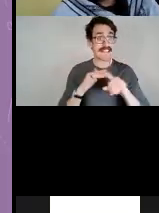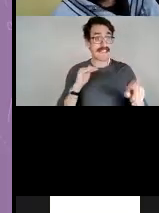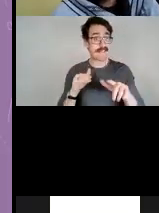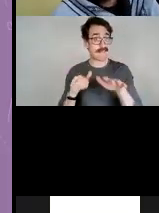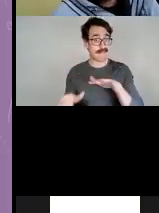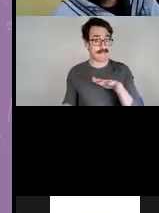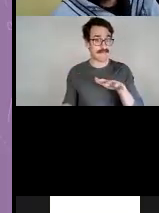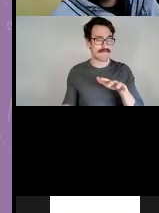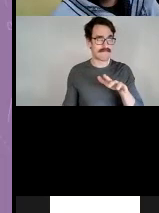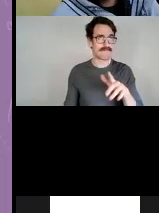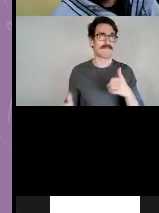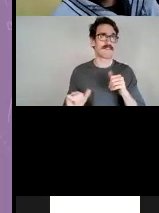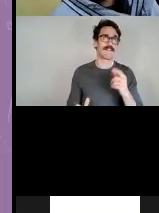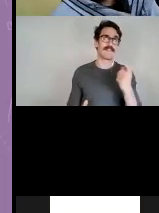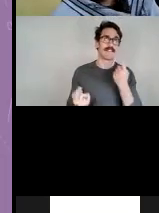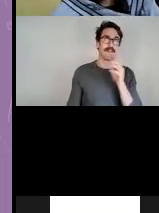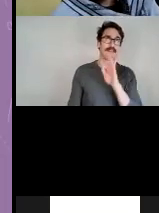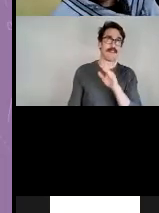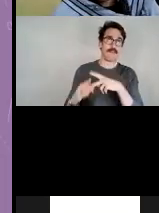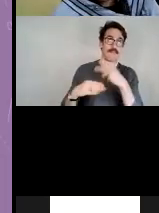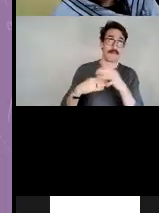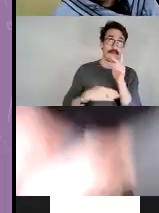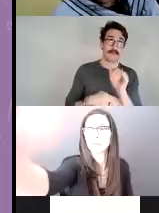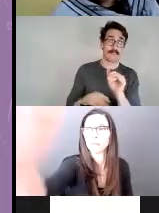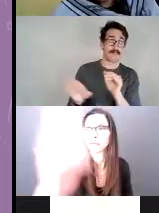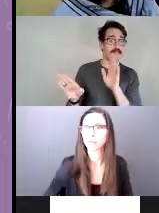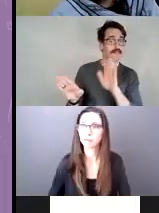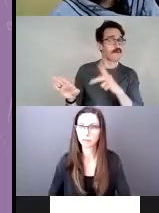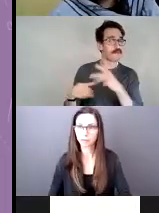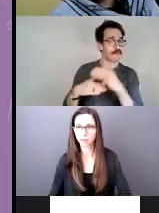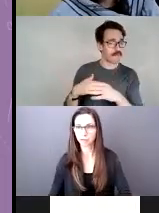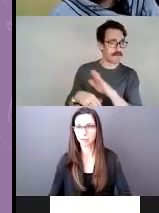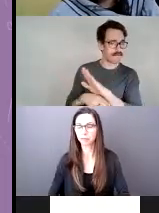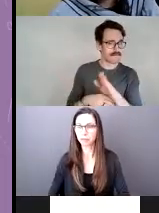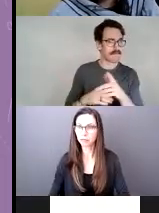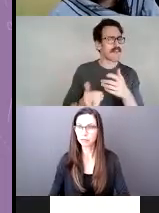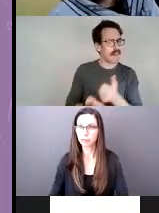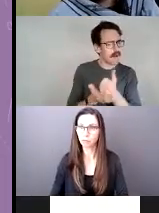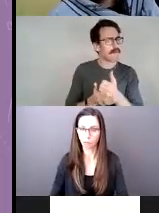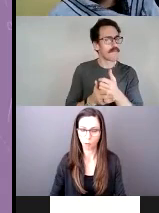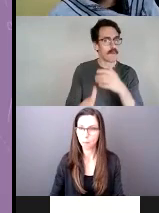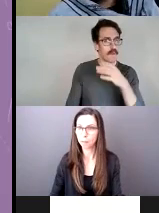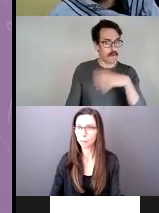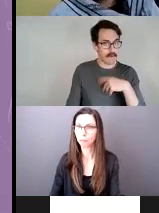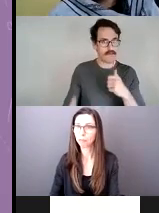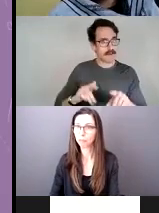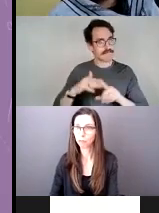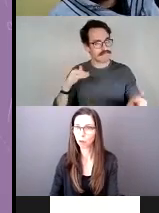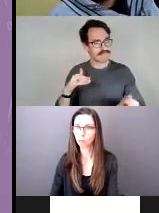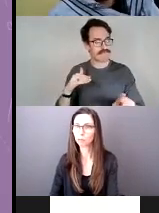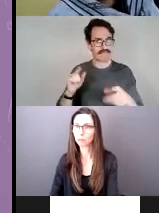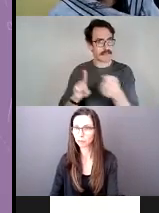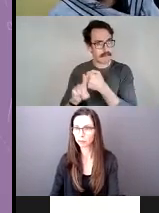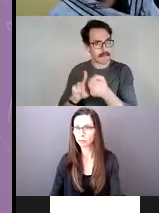sorry, I'm trying to think about their programs. So they're a program that they help women who are fleeing from domestic violence. So they help them move and